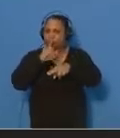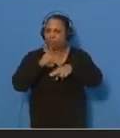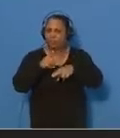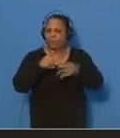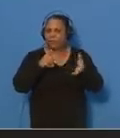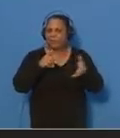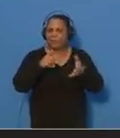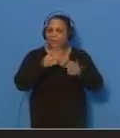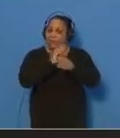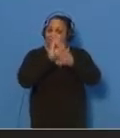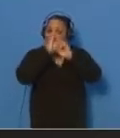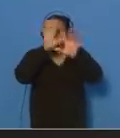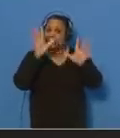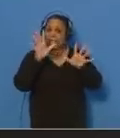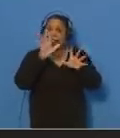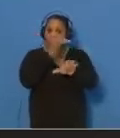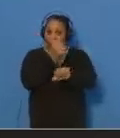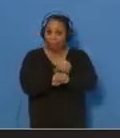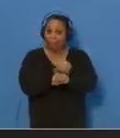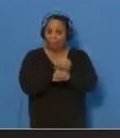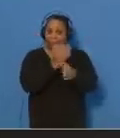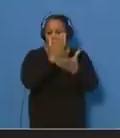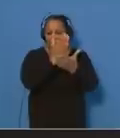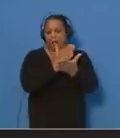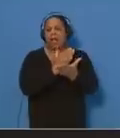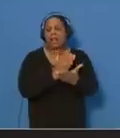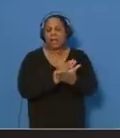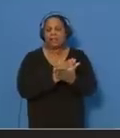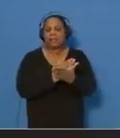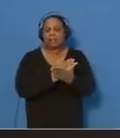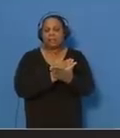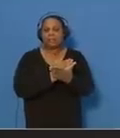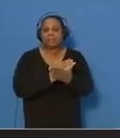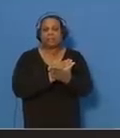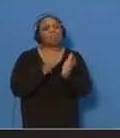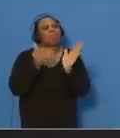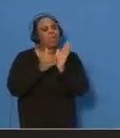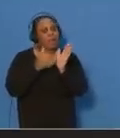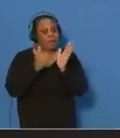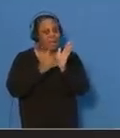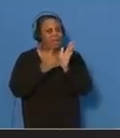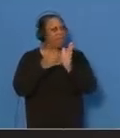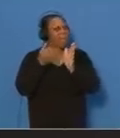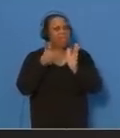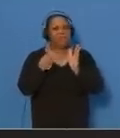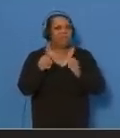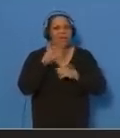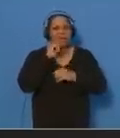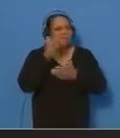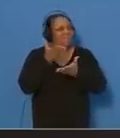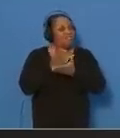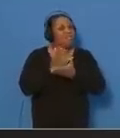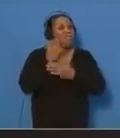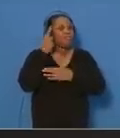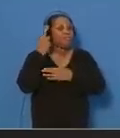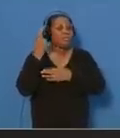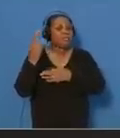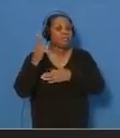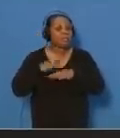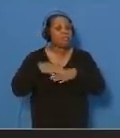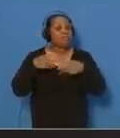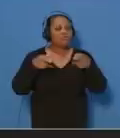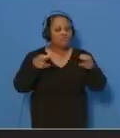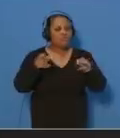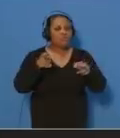clear in accordance with the shelter-in-place guidelines. Again, anyone who does not have a legitimate reason for being on our roads